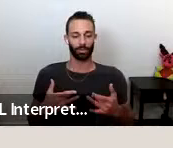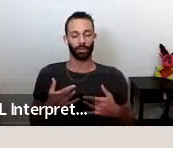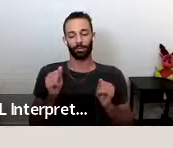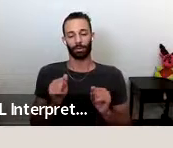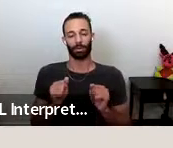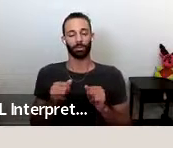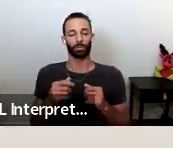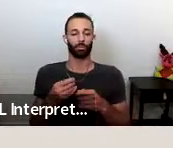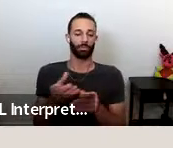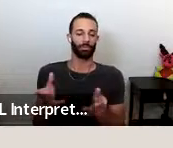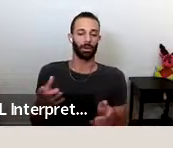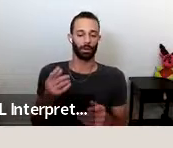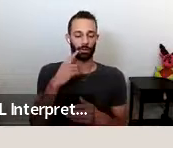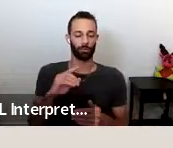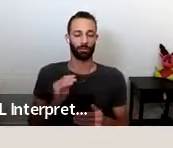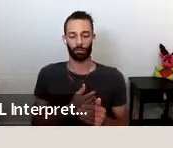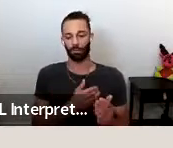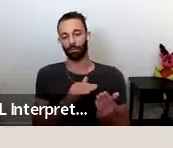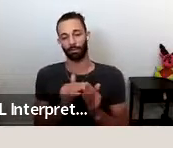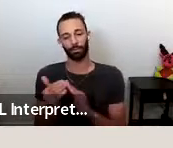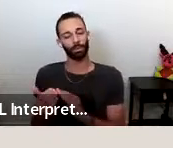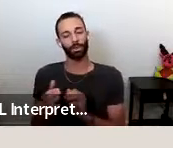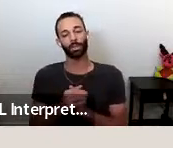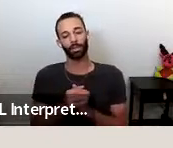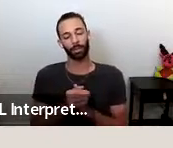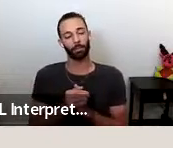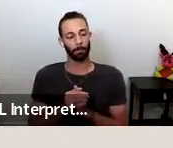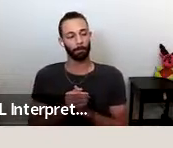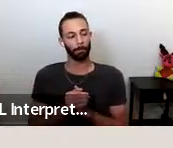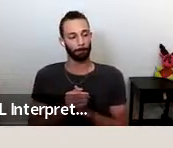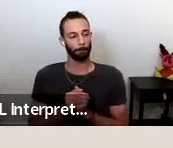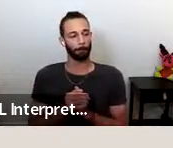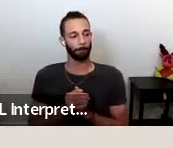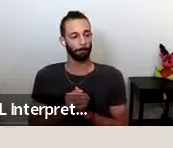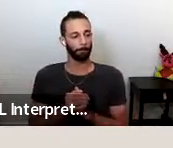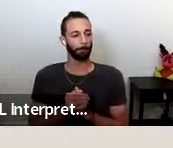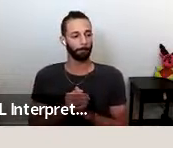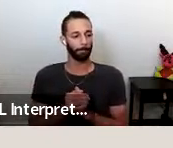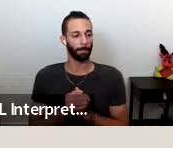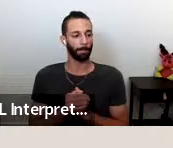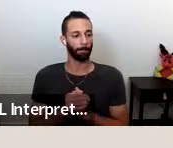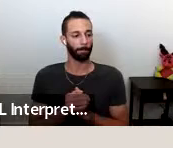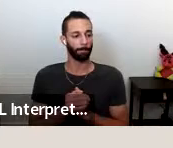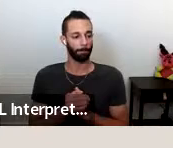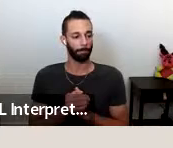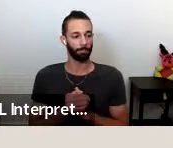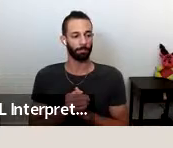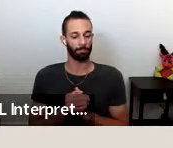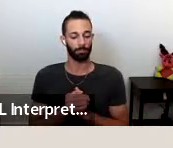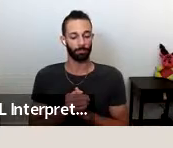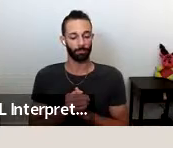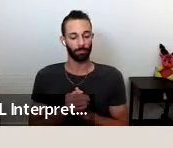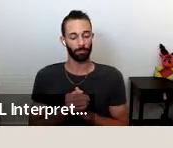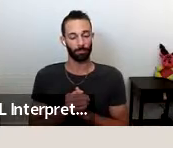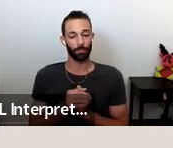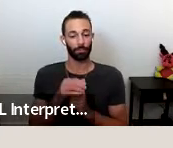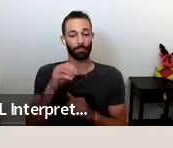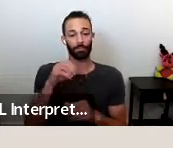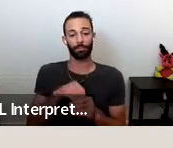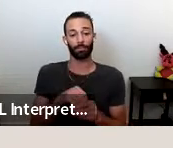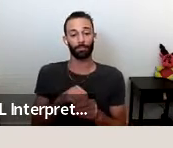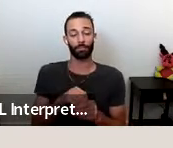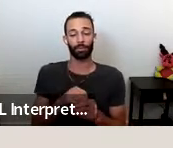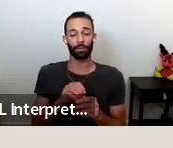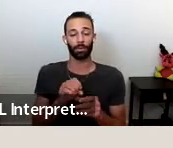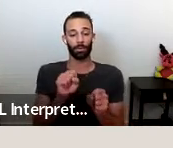for the community. And yeah. And so with that, kind of in space setting, giving some